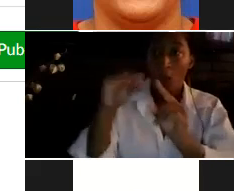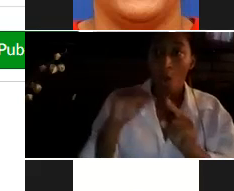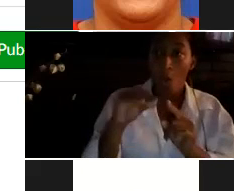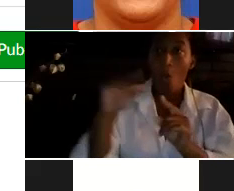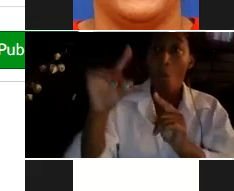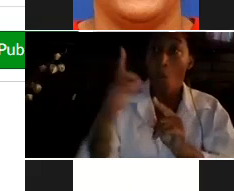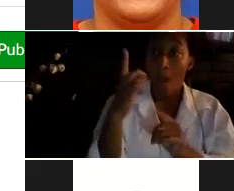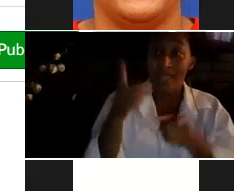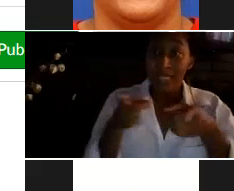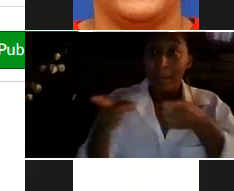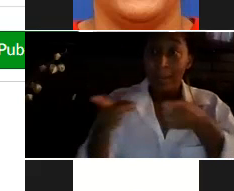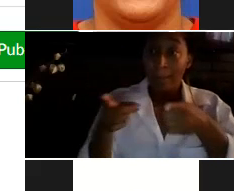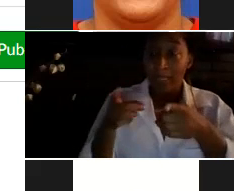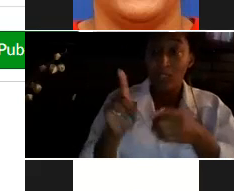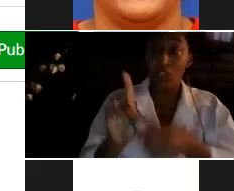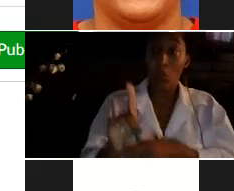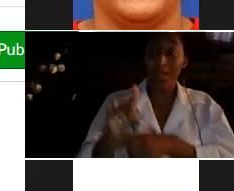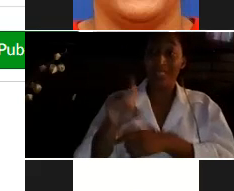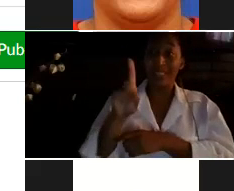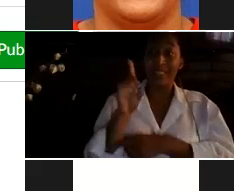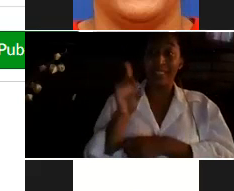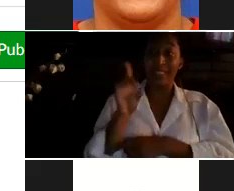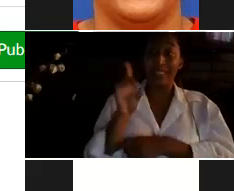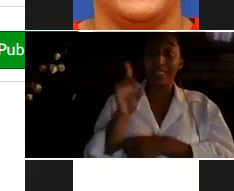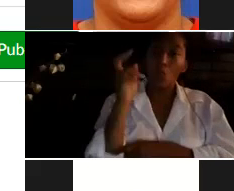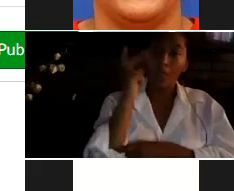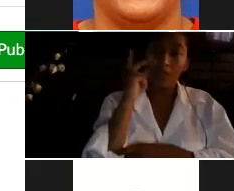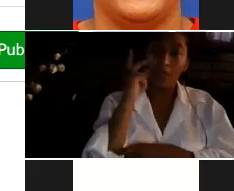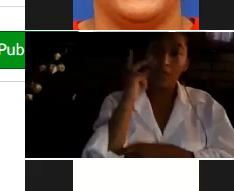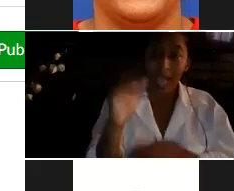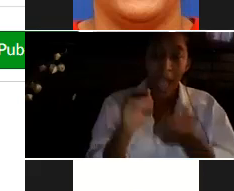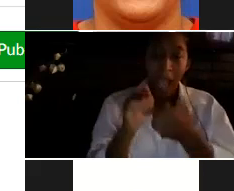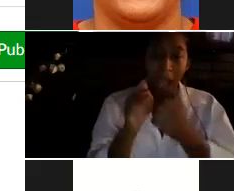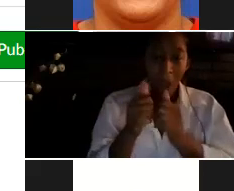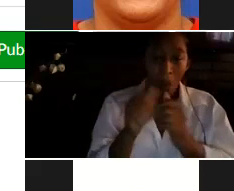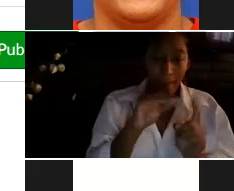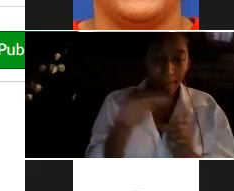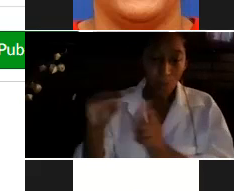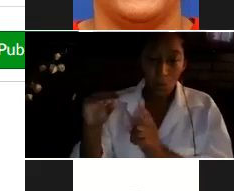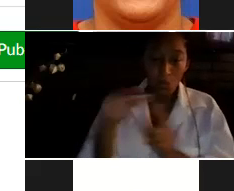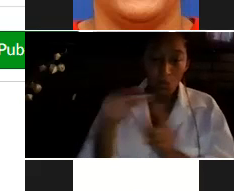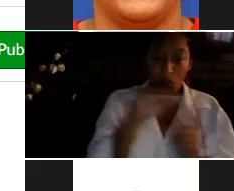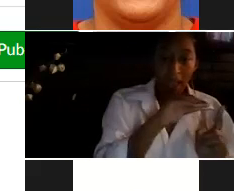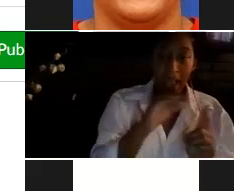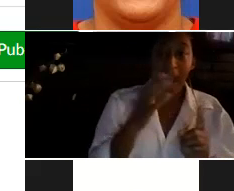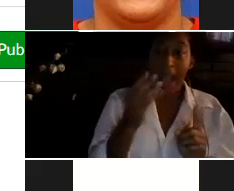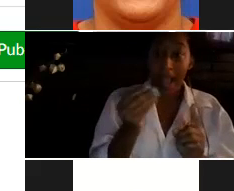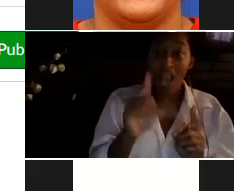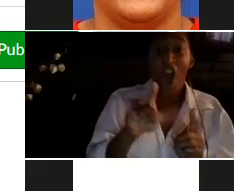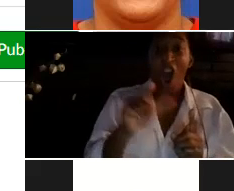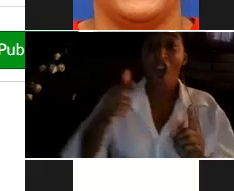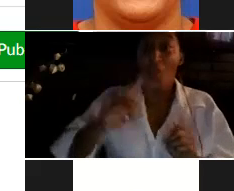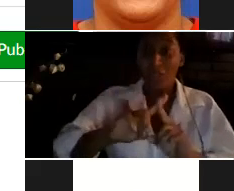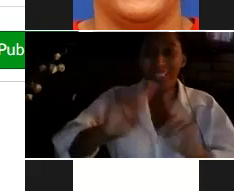describe objects that are exhibiting other types of motion. Okay, so this is like the basics. This